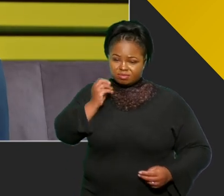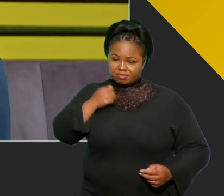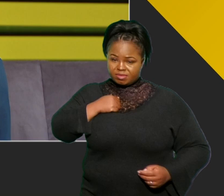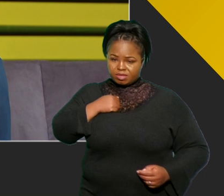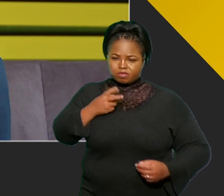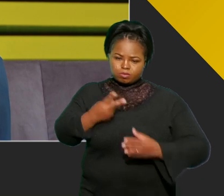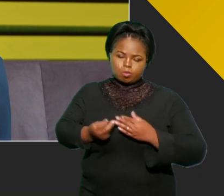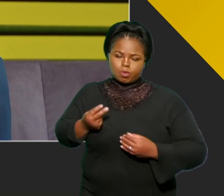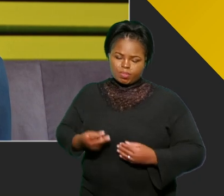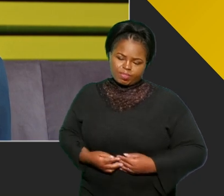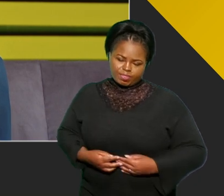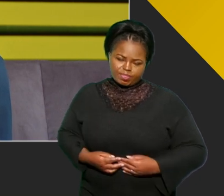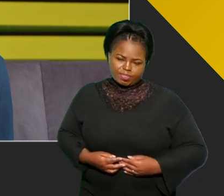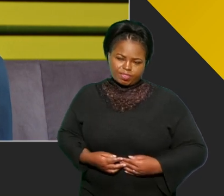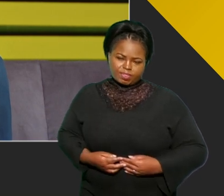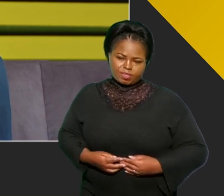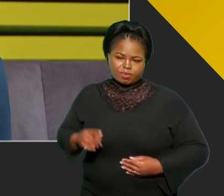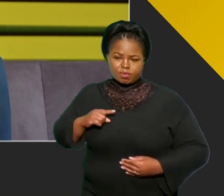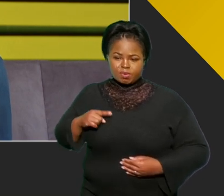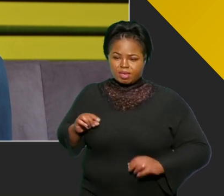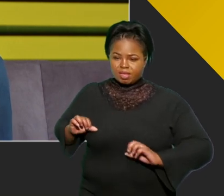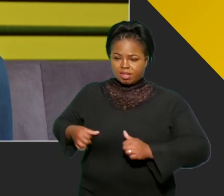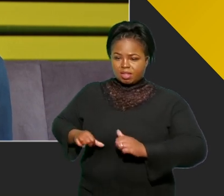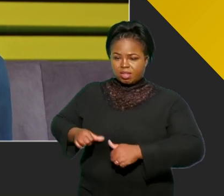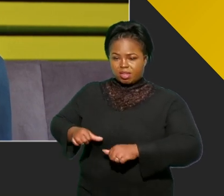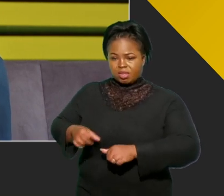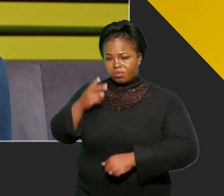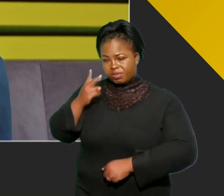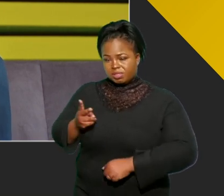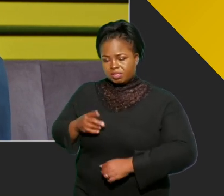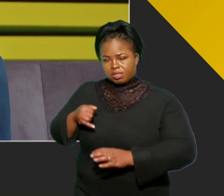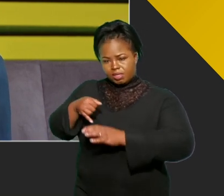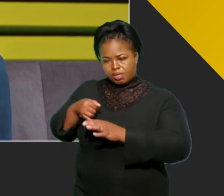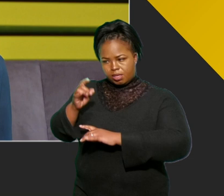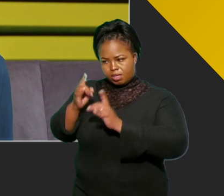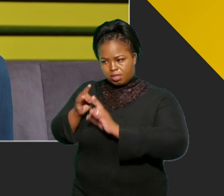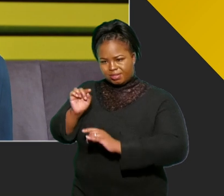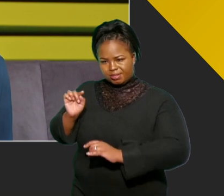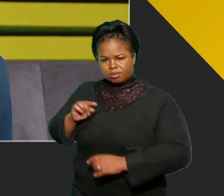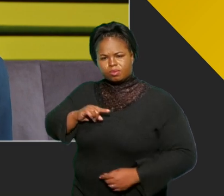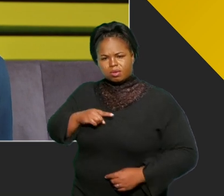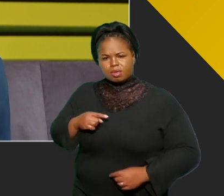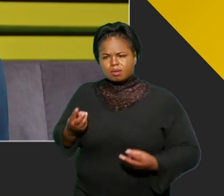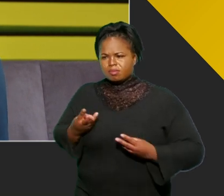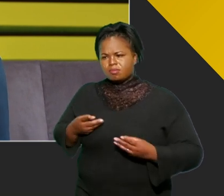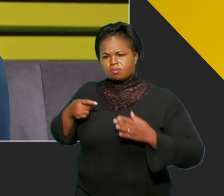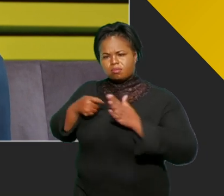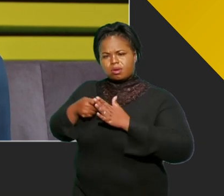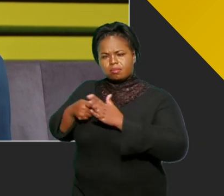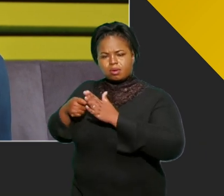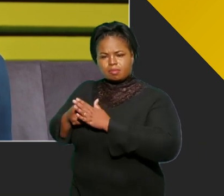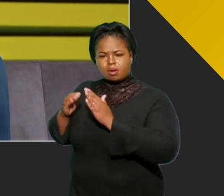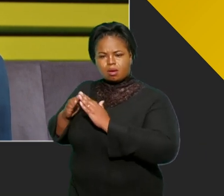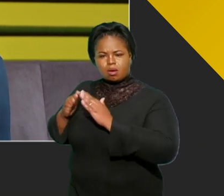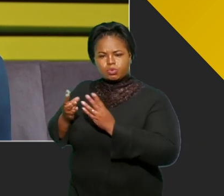caused by both. The pattern that you're seeing, especially in the inner city, is that people are buying new properties and